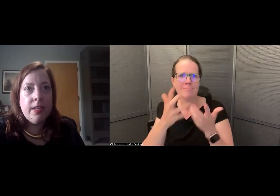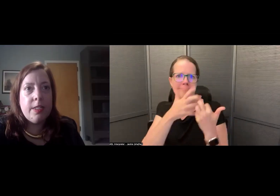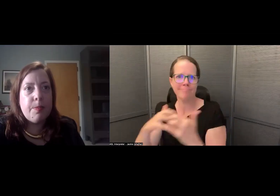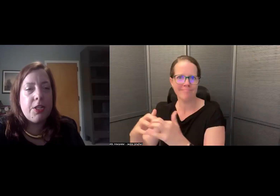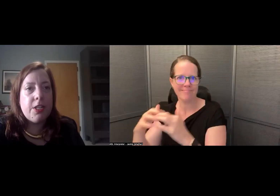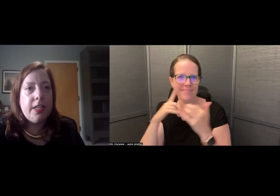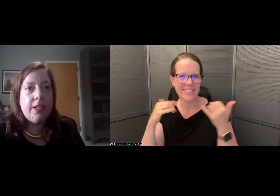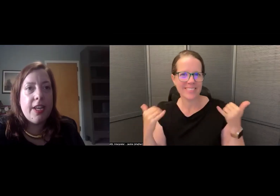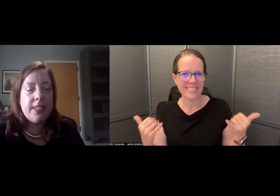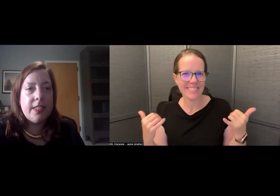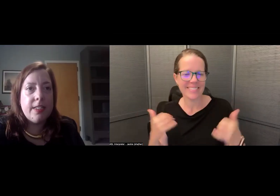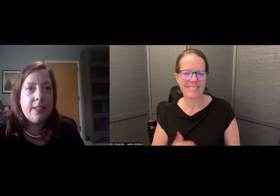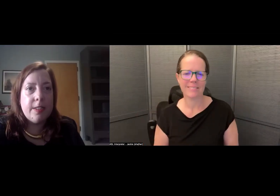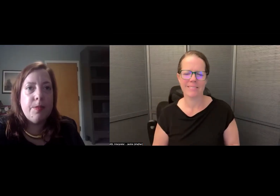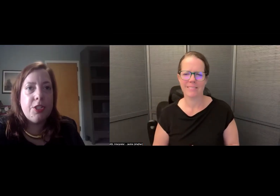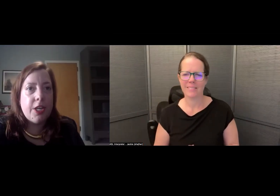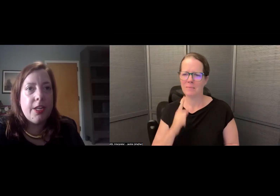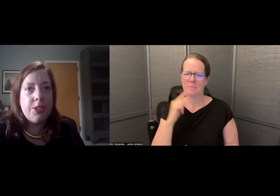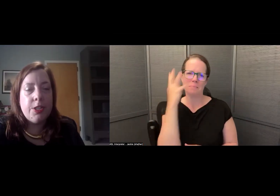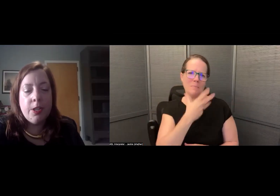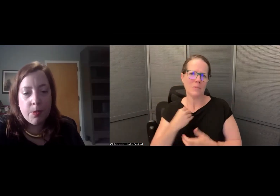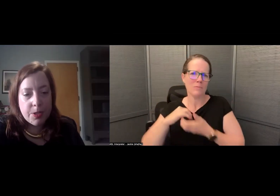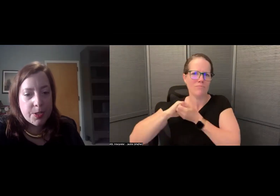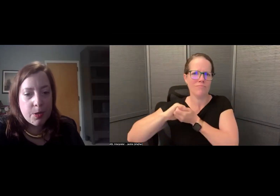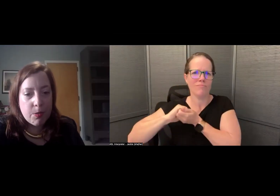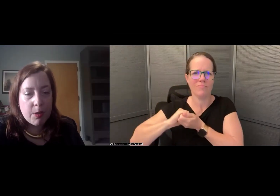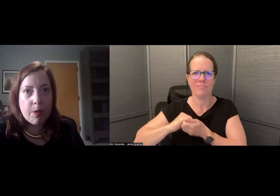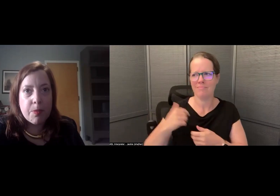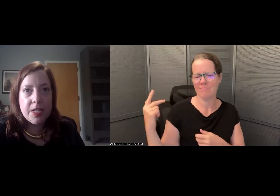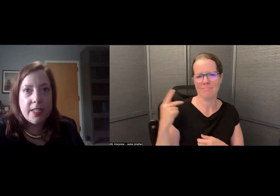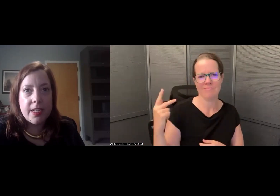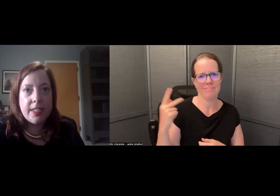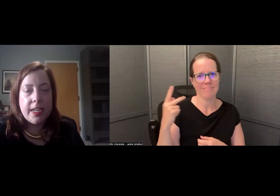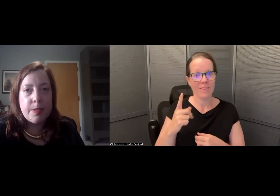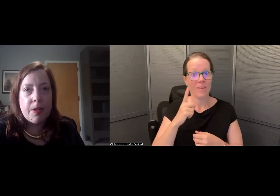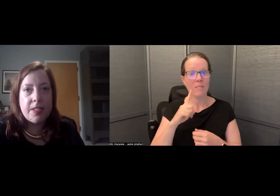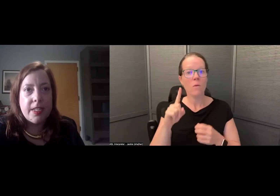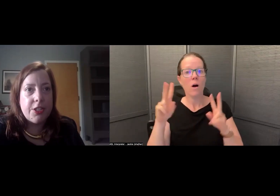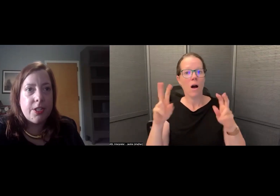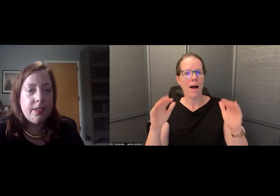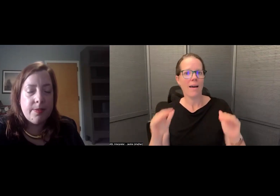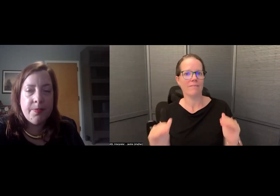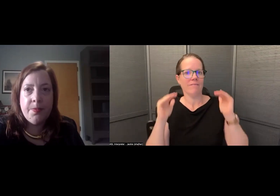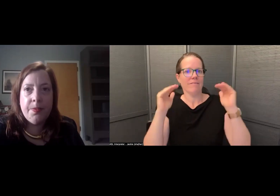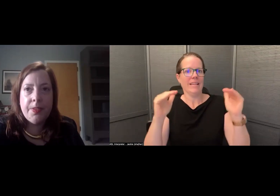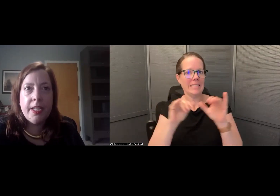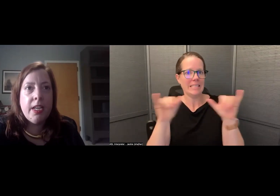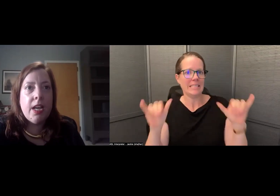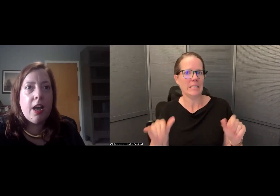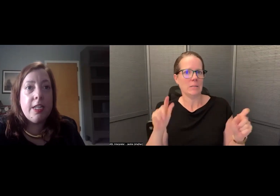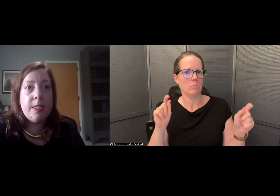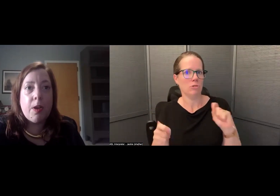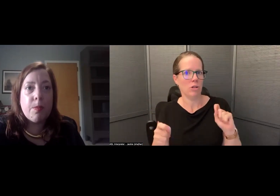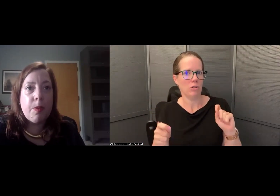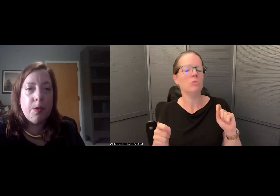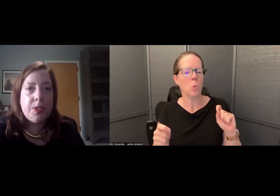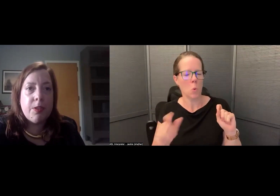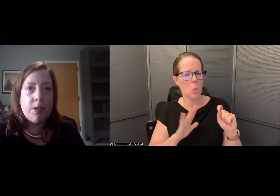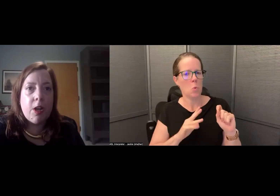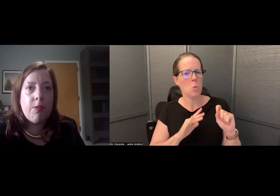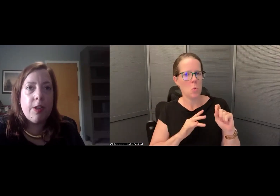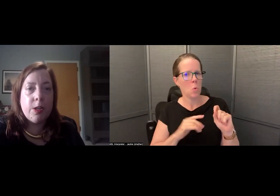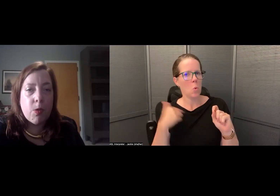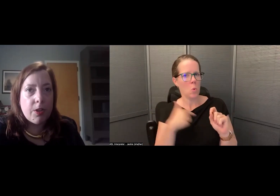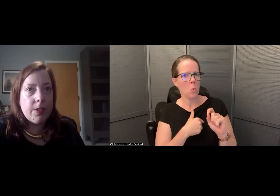centers, especially in advancing systems change, which is so well represented in today's presentations. iSPARC promotes